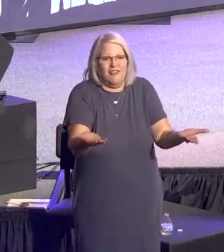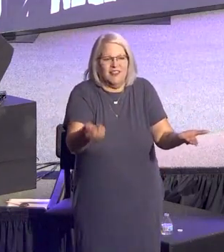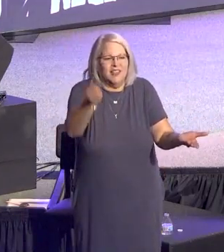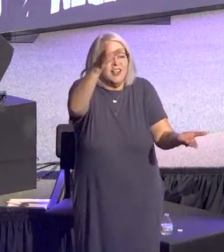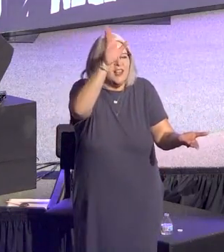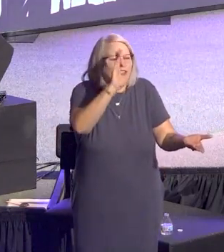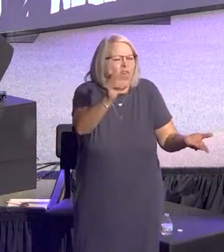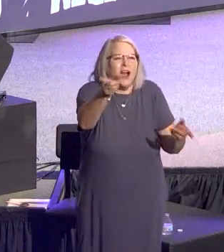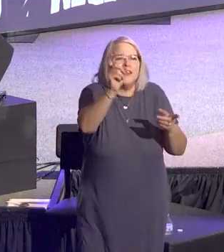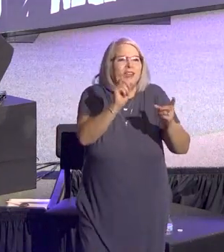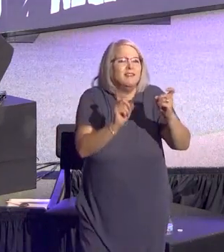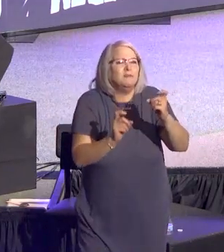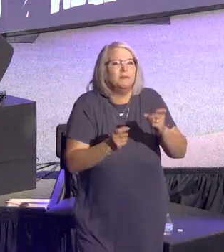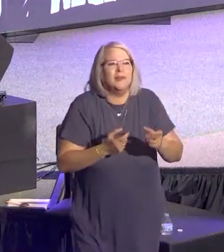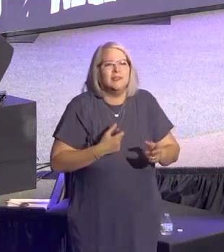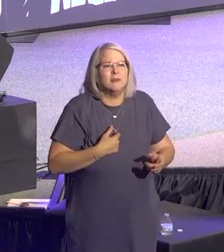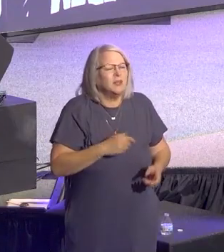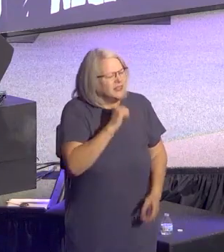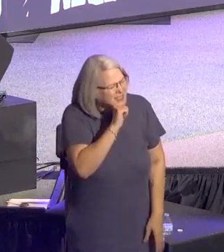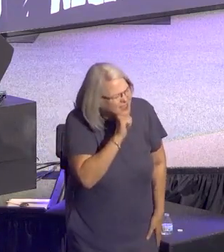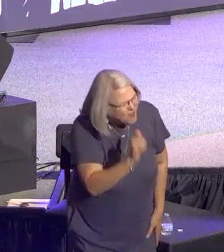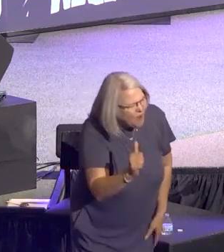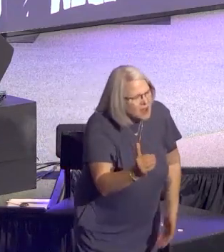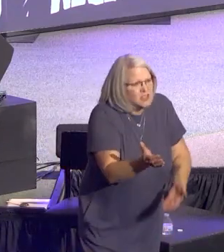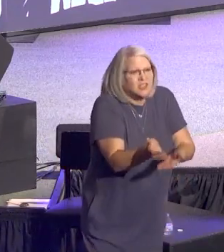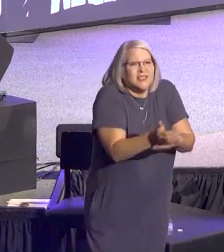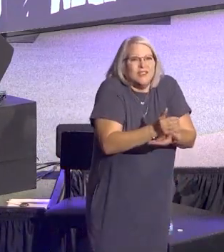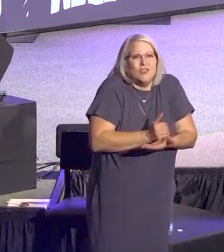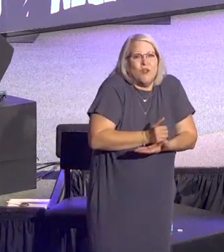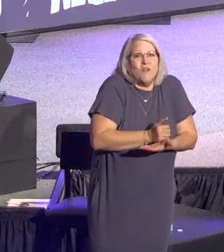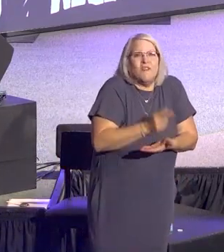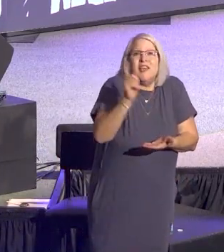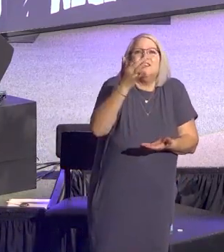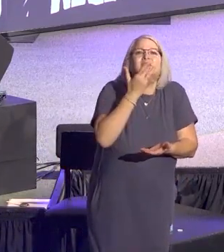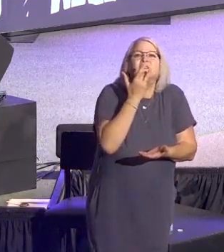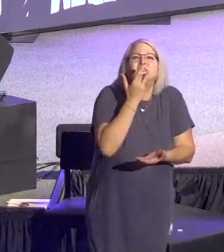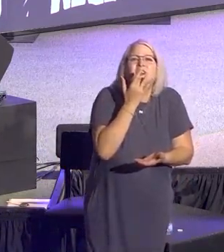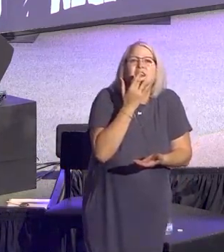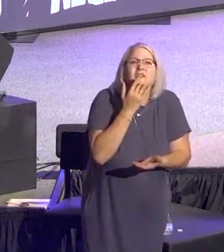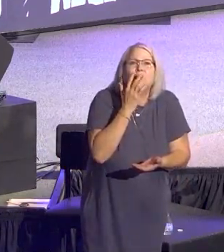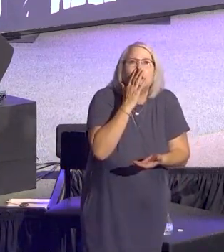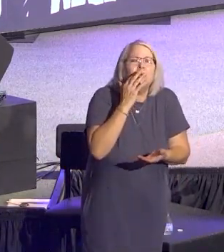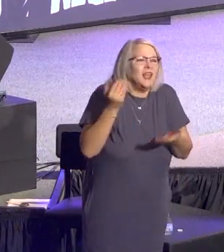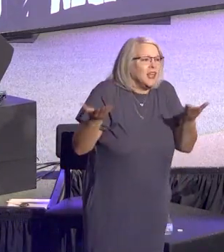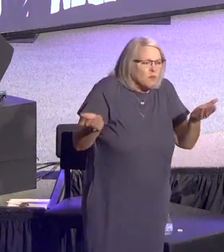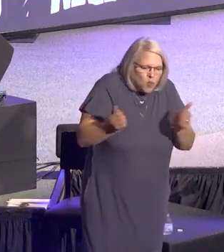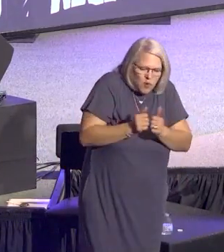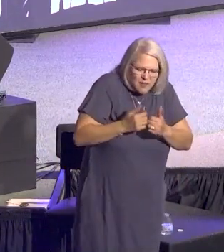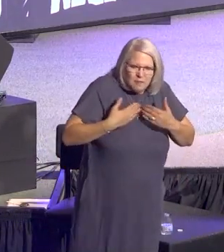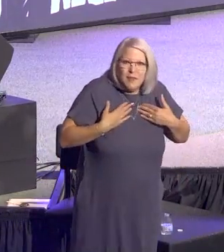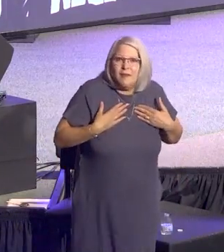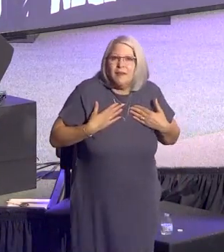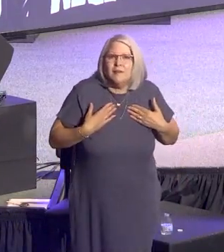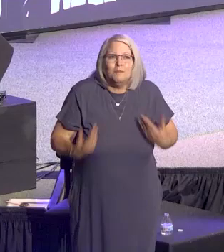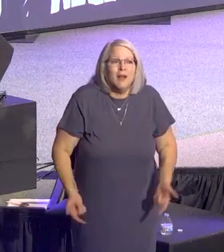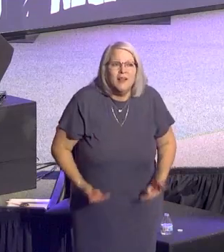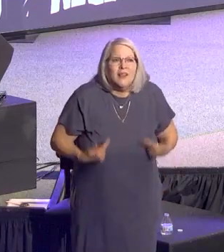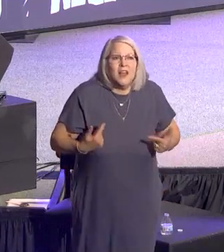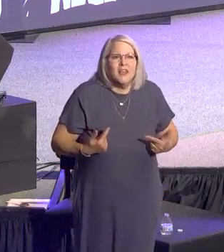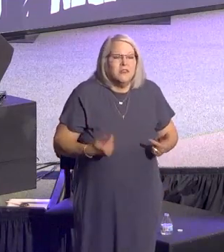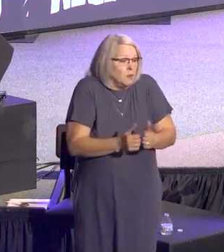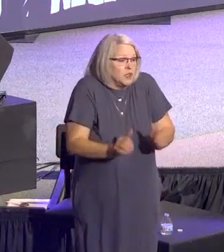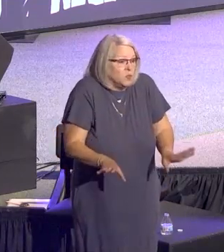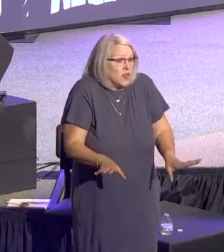me something I never deserved. His favor, his presence in my life. Because without